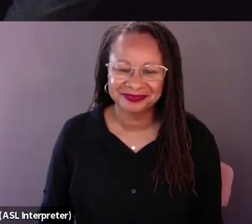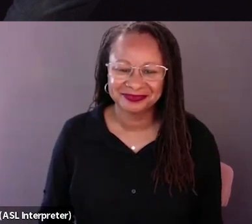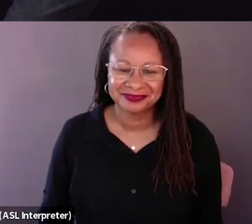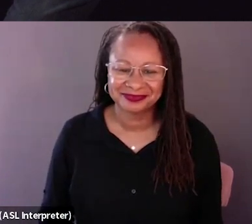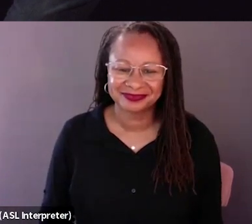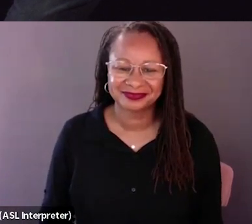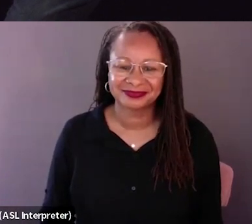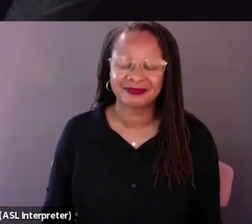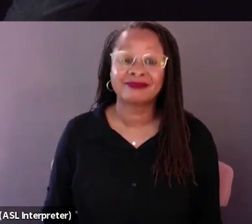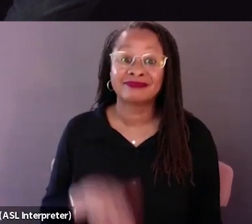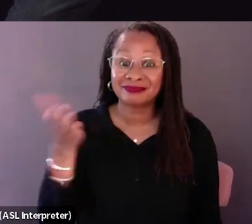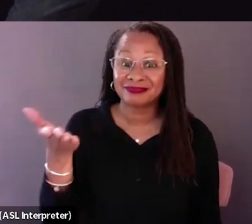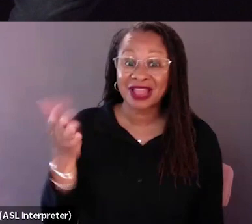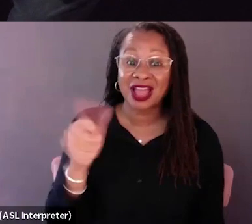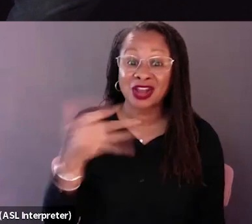As you were listening